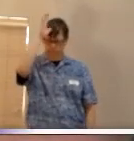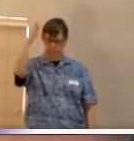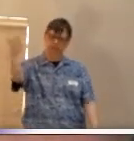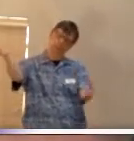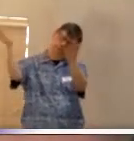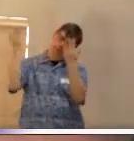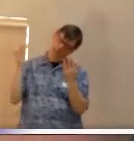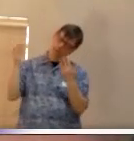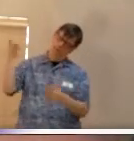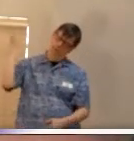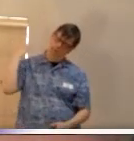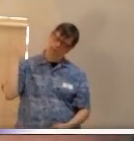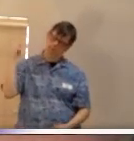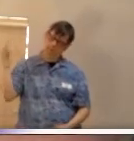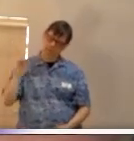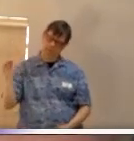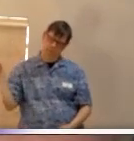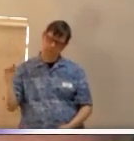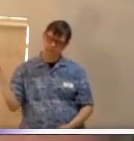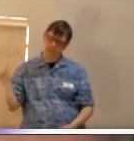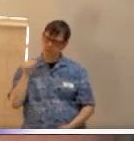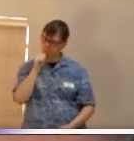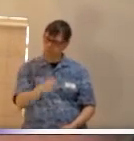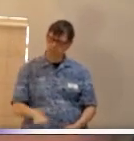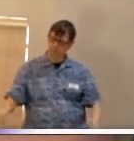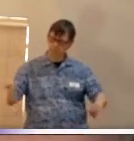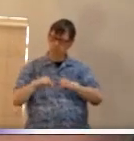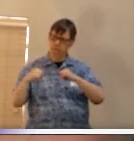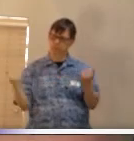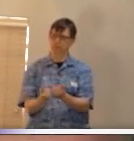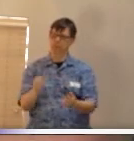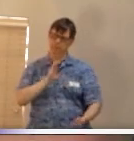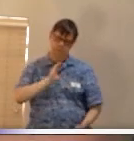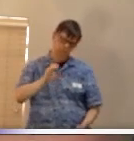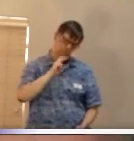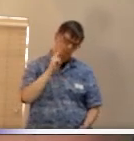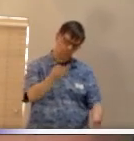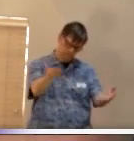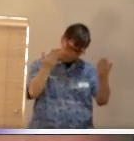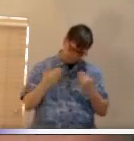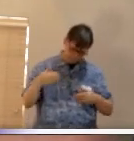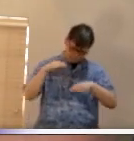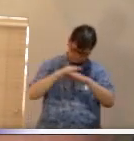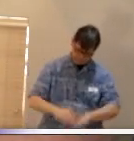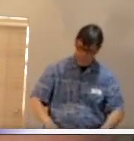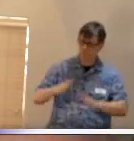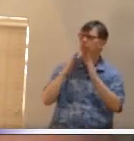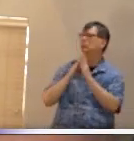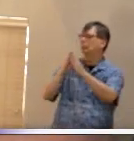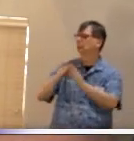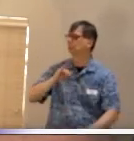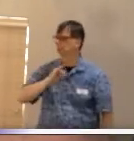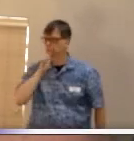from Scranton, Pennsylvania, and my mom from Newfoundland, Canada, and they both came from very poor households. My